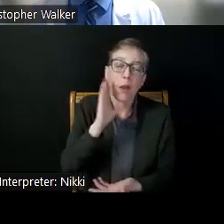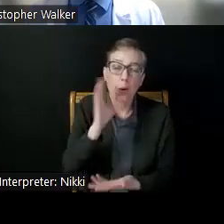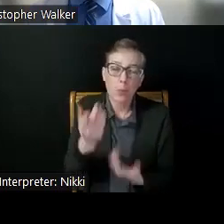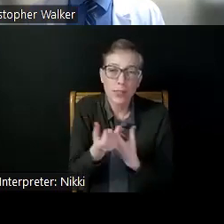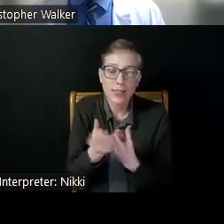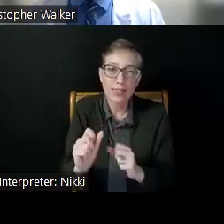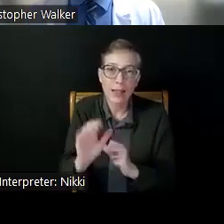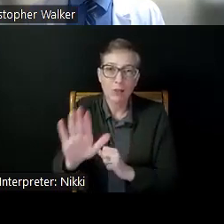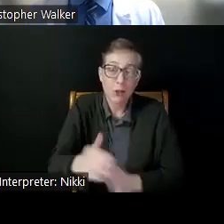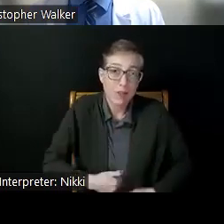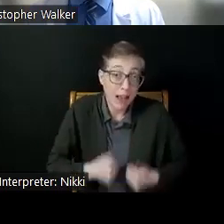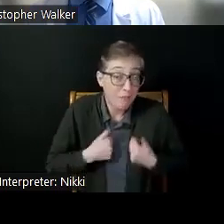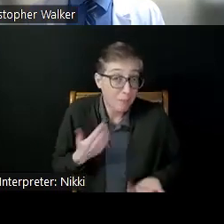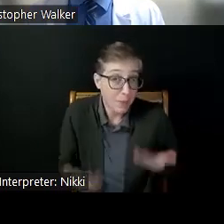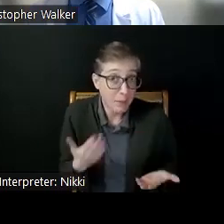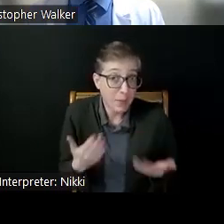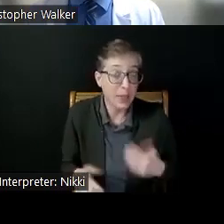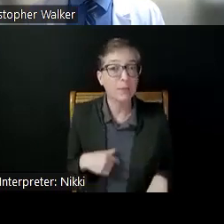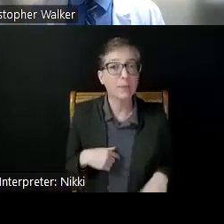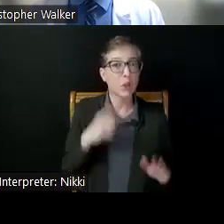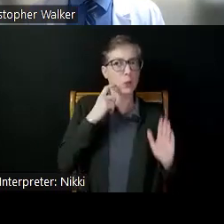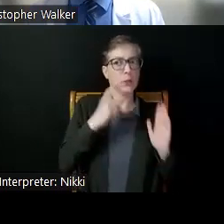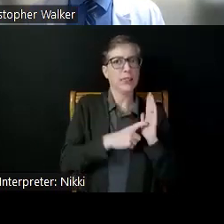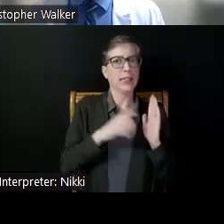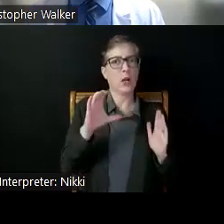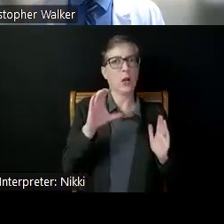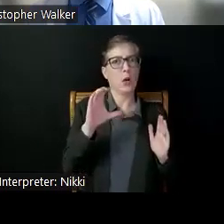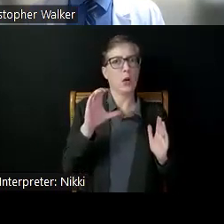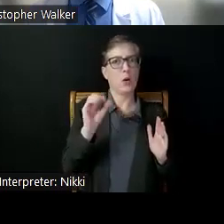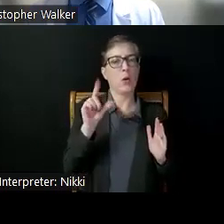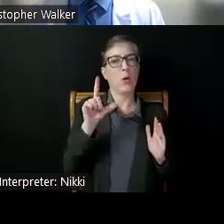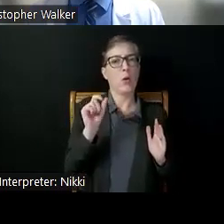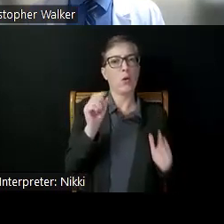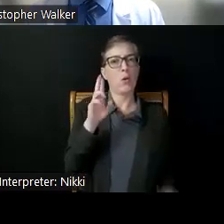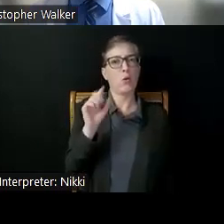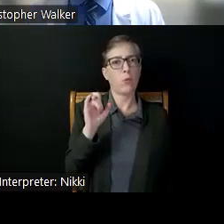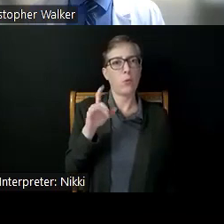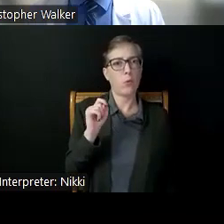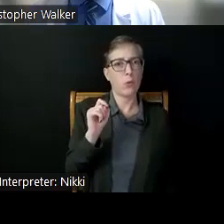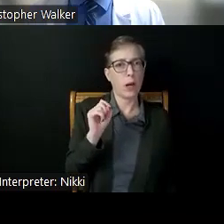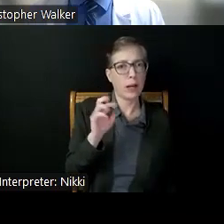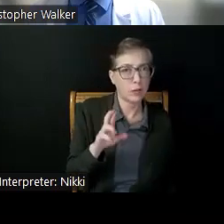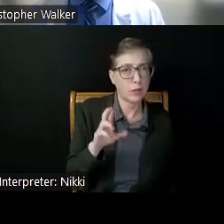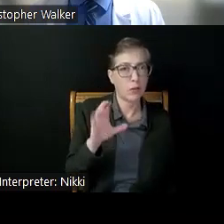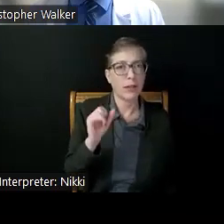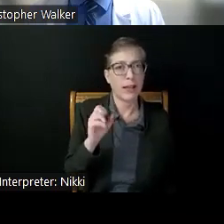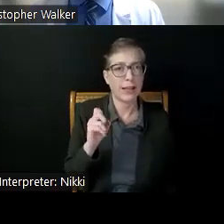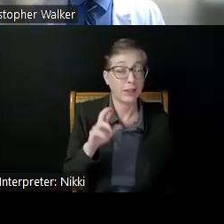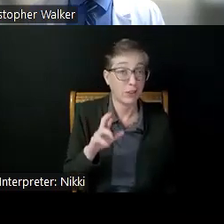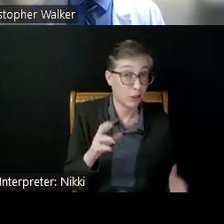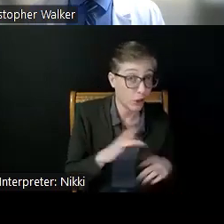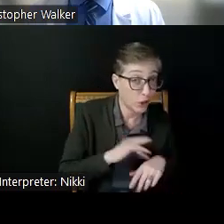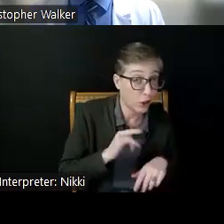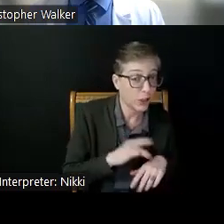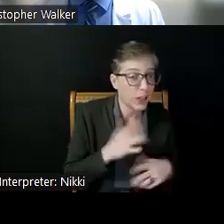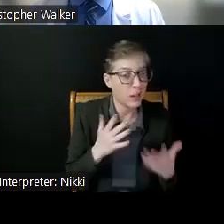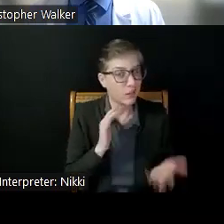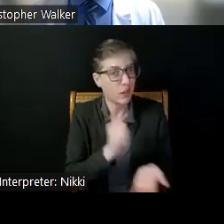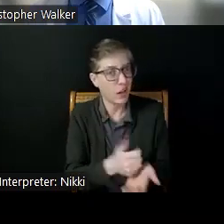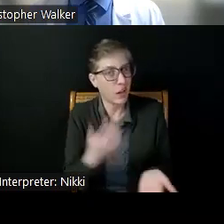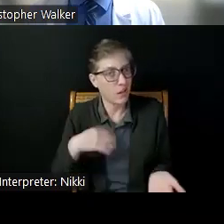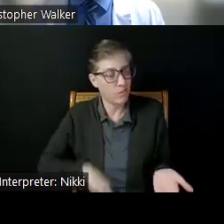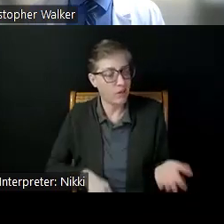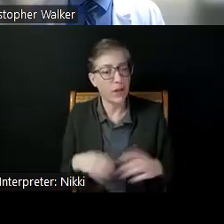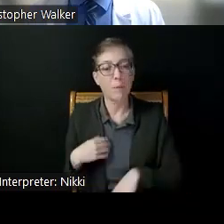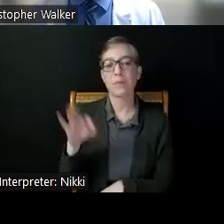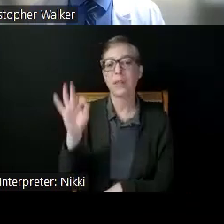colorectal cancer early can make a big difference. The fecal immunochemical test, FIT screening method, is the standard